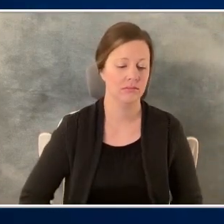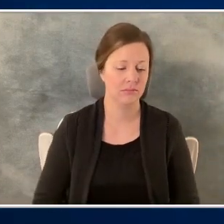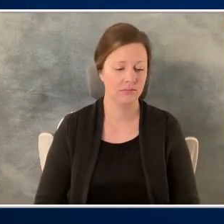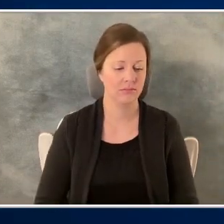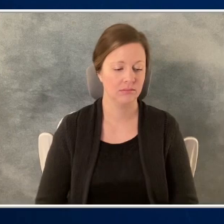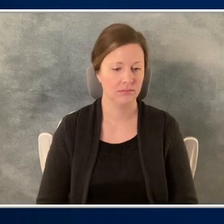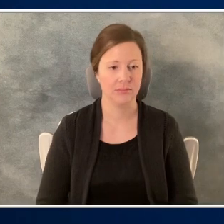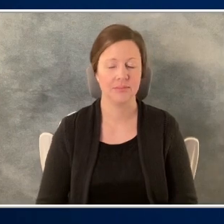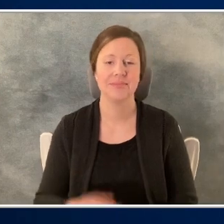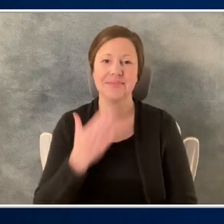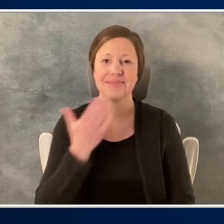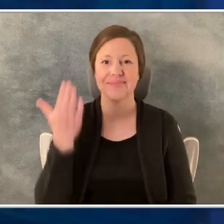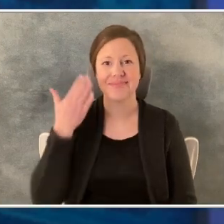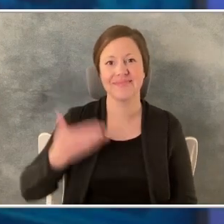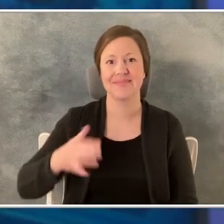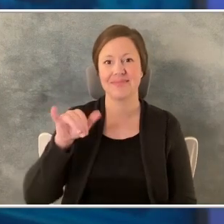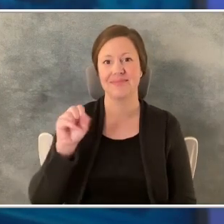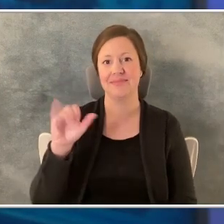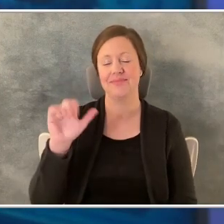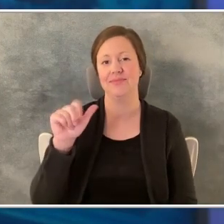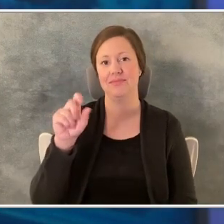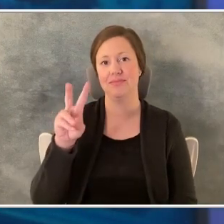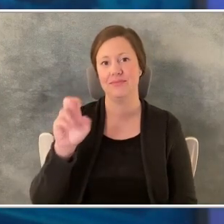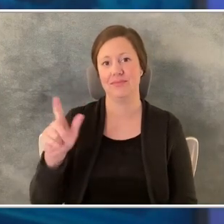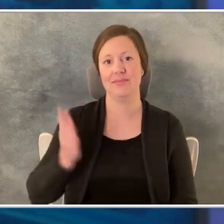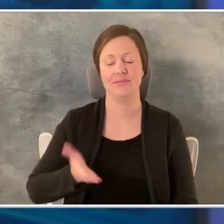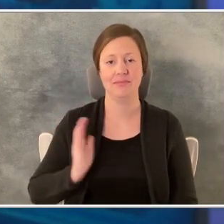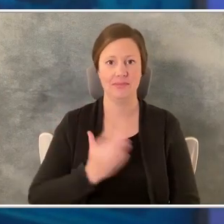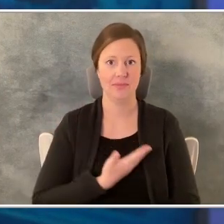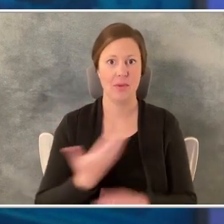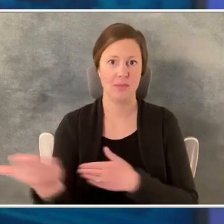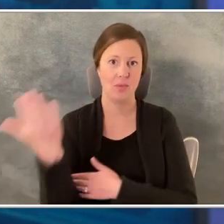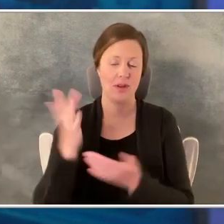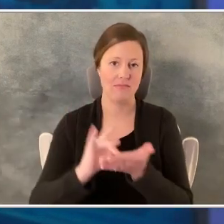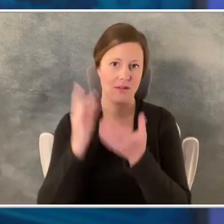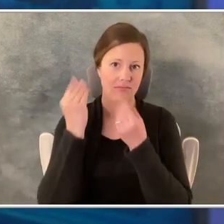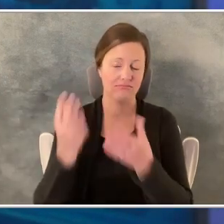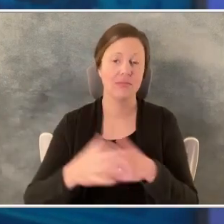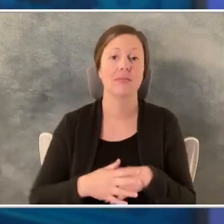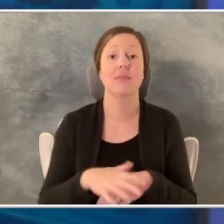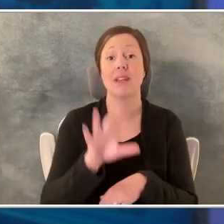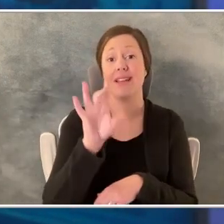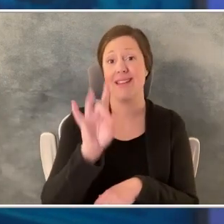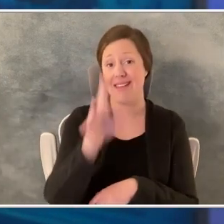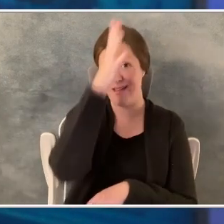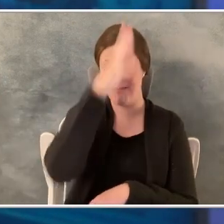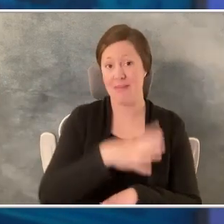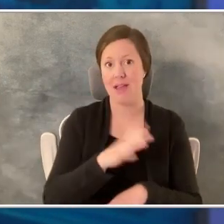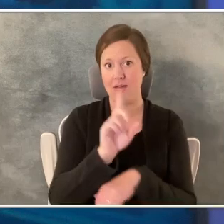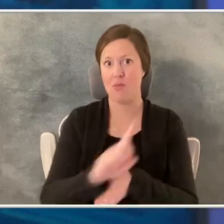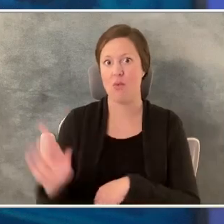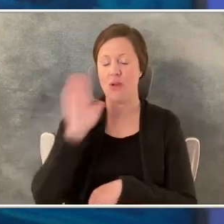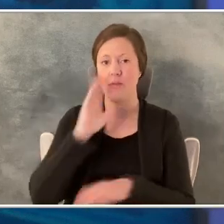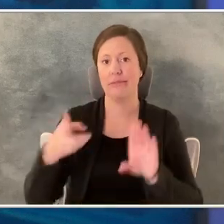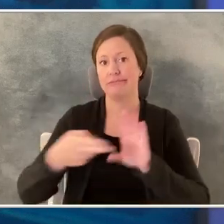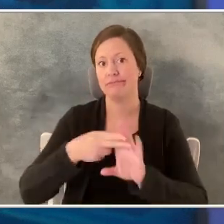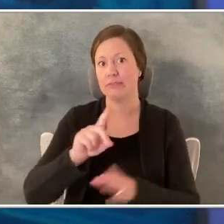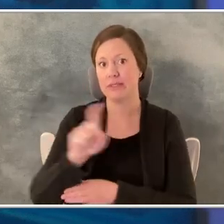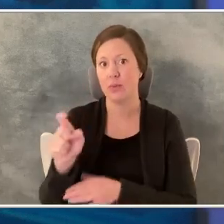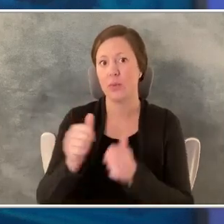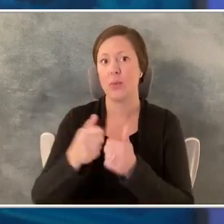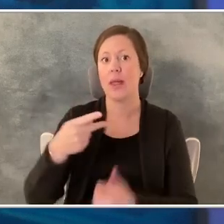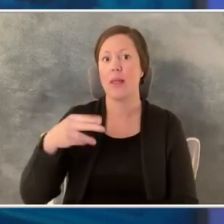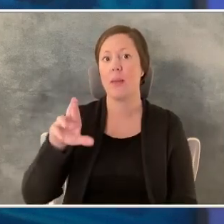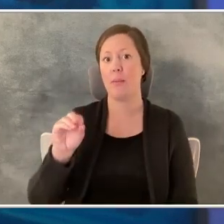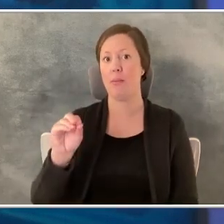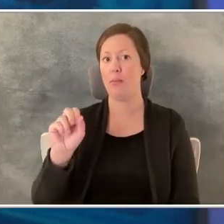Good morning. I'm Jessica Lovell, and welcome to the Morning Medical Update. 1 in 8 men will be diagnosed with prostate cancer, which means all men